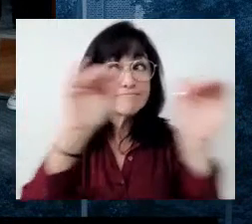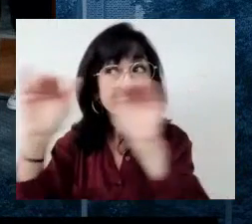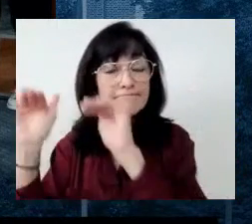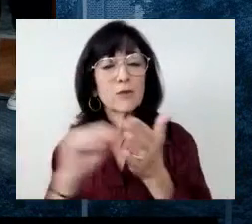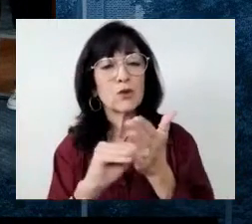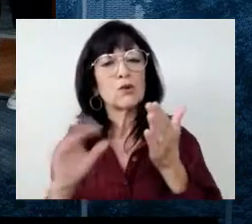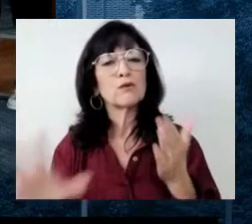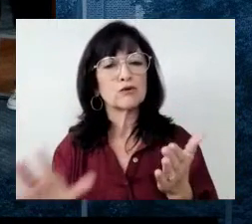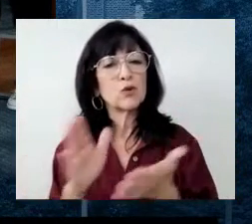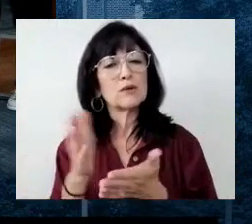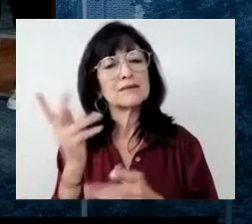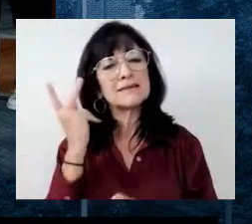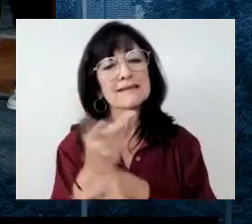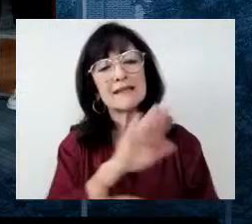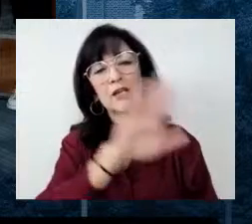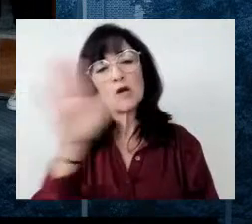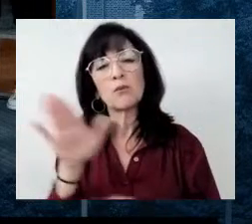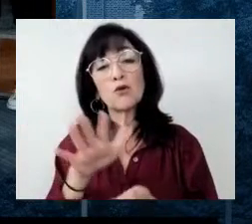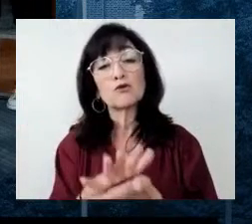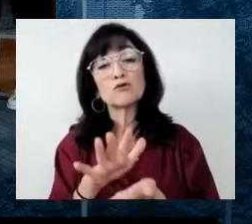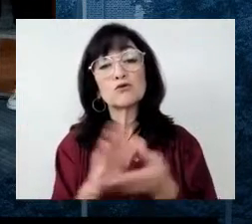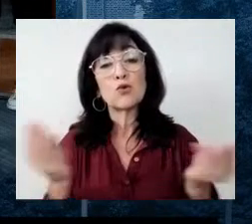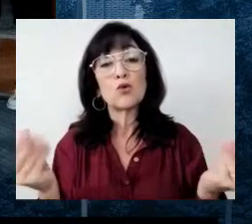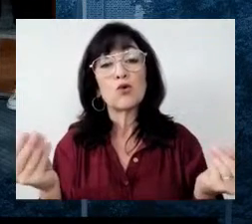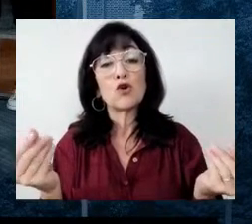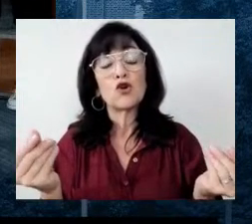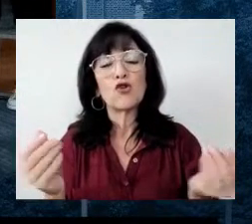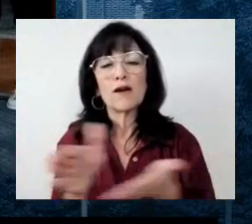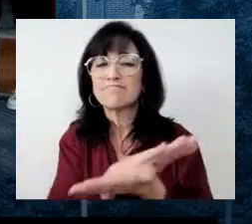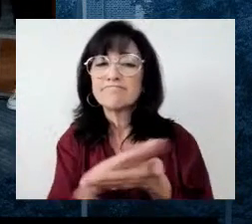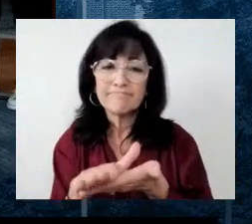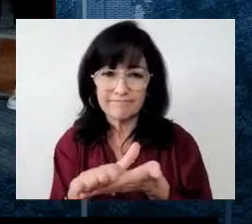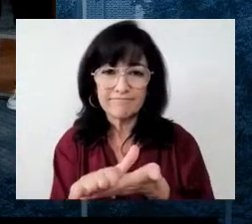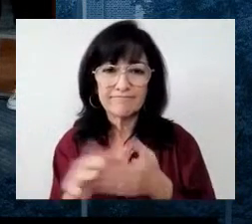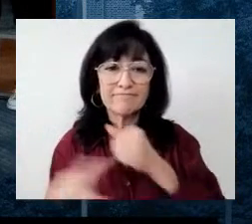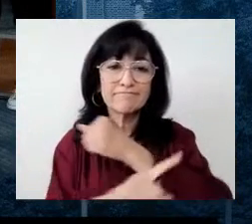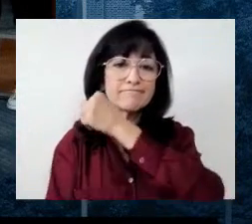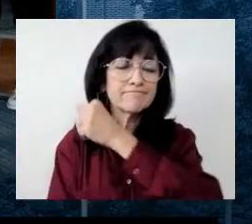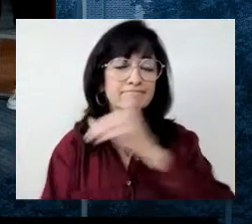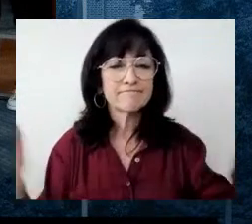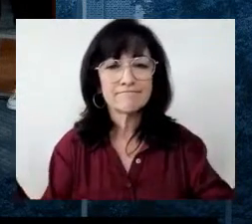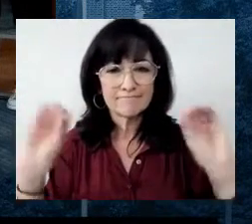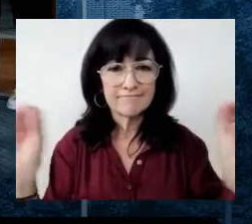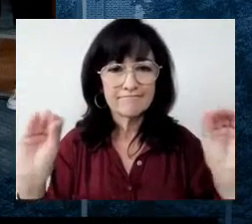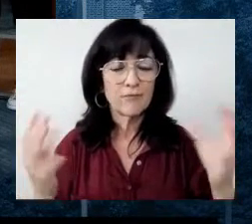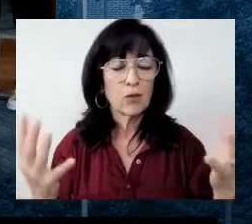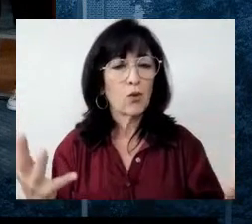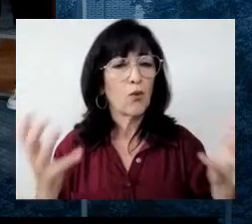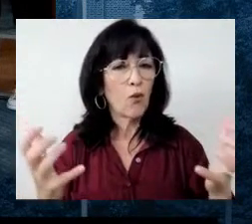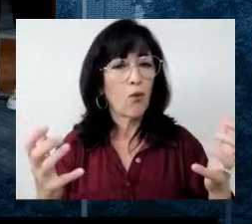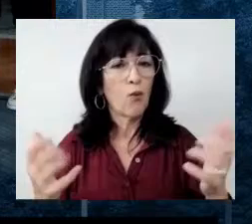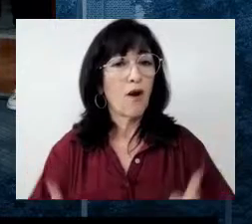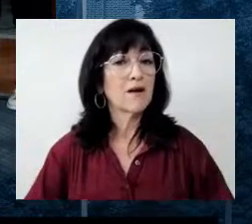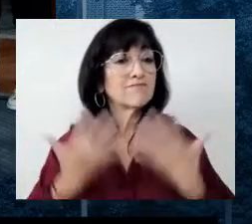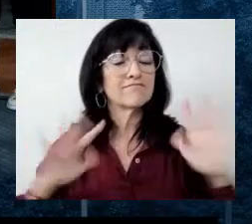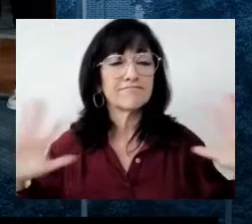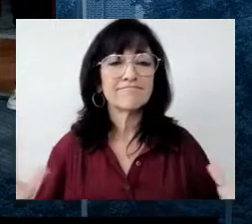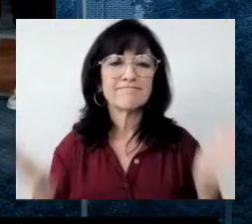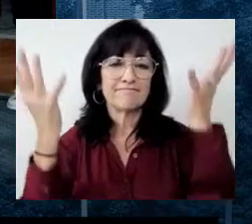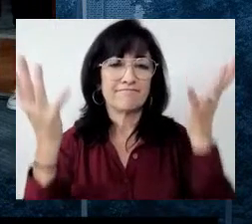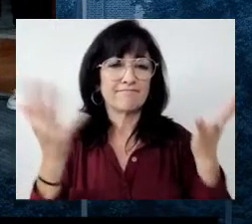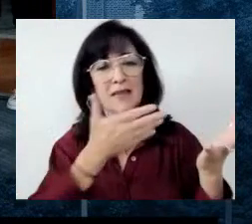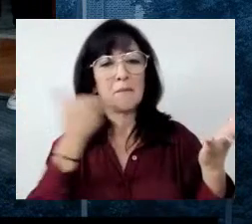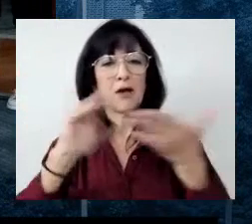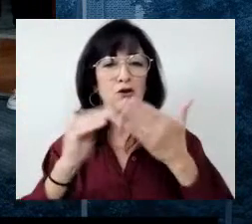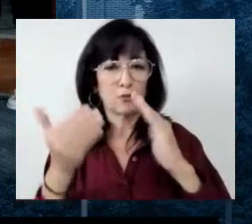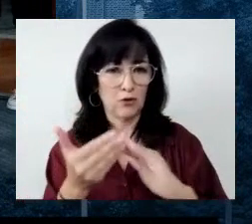public awareness regarding schools as a central component to a vibrant community. Clubs, classes, and even entire